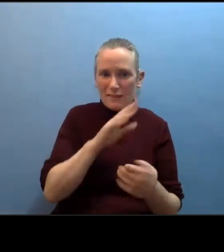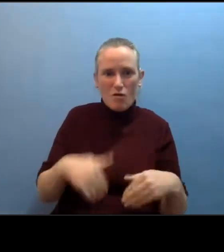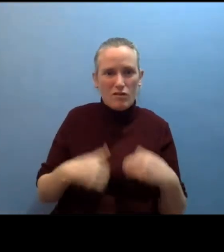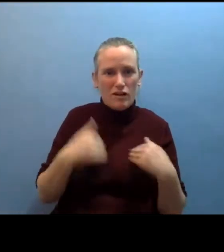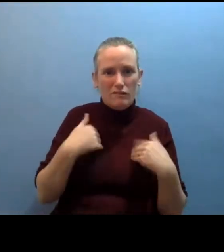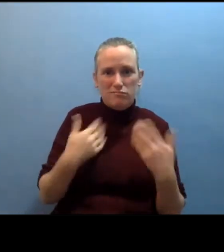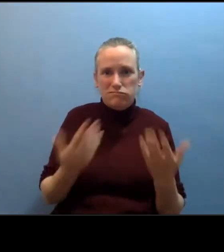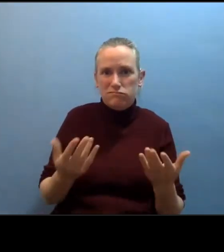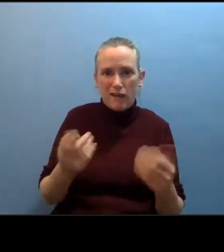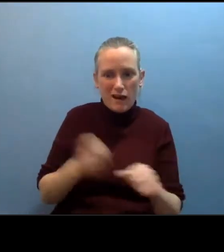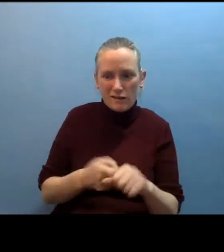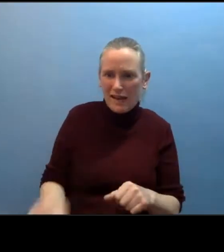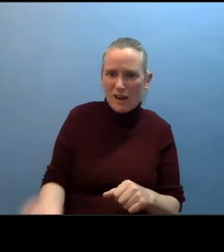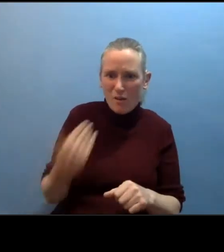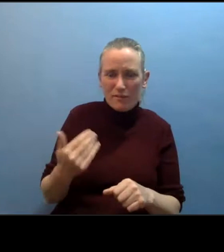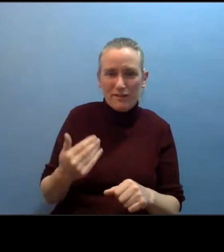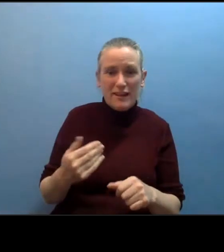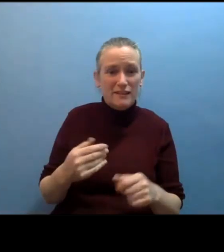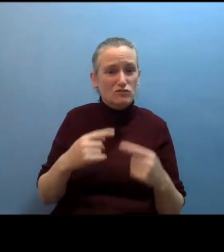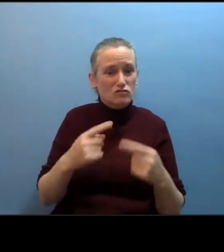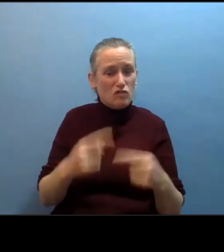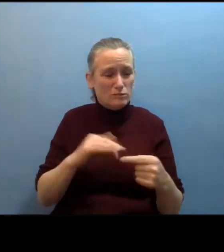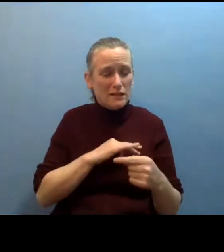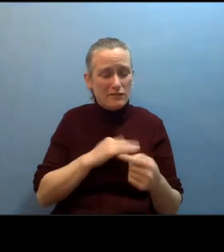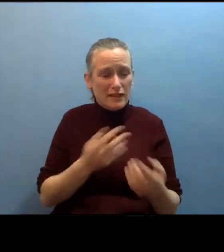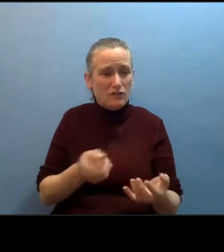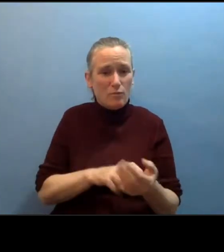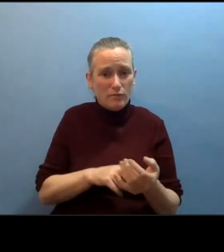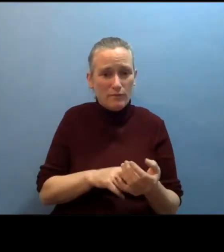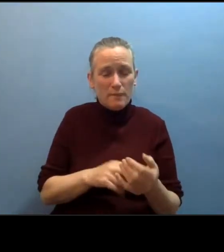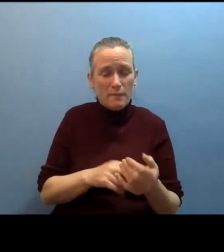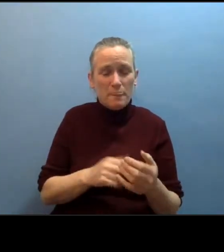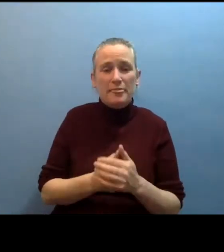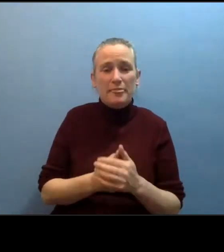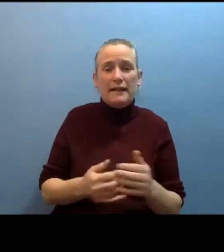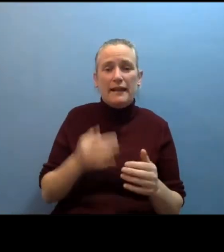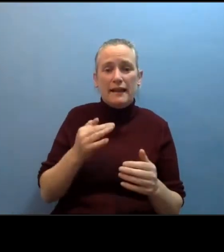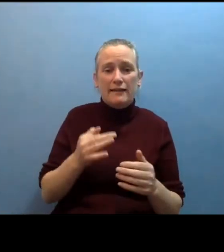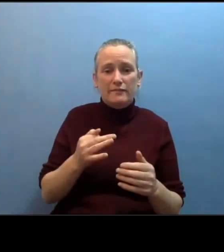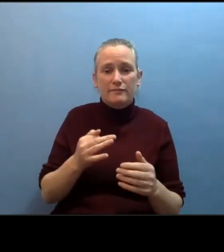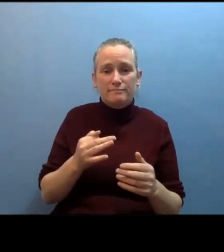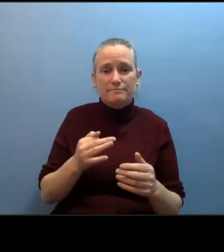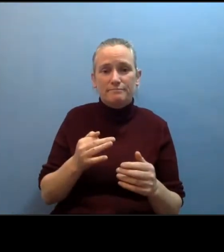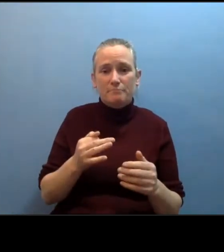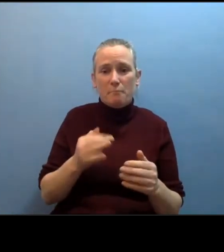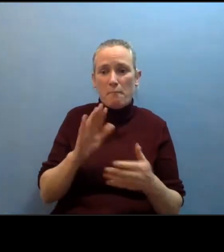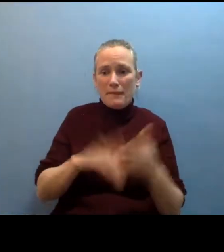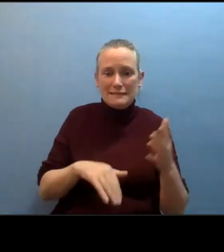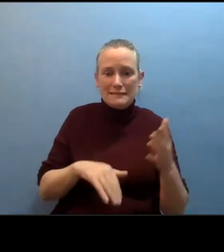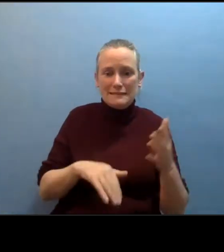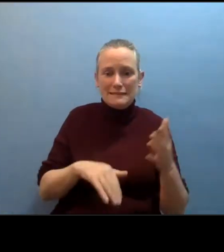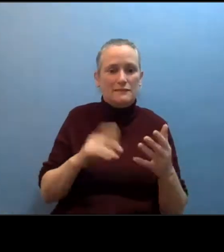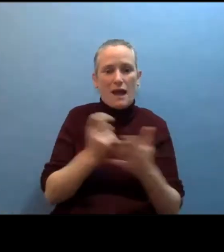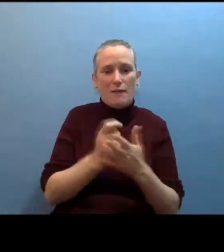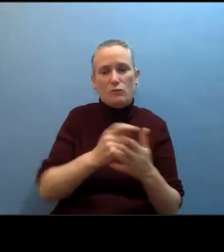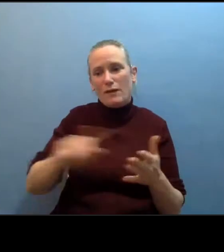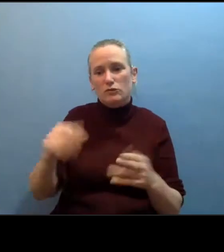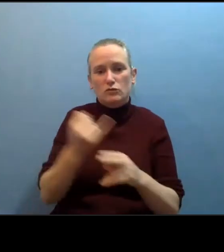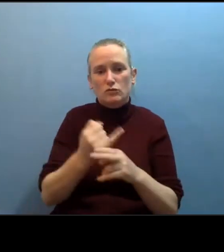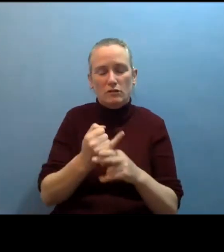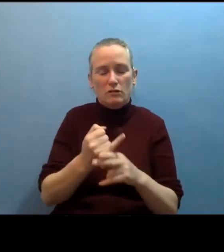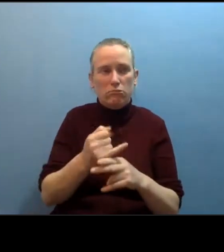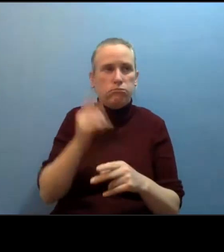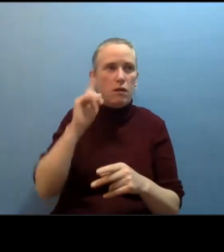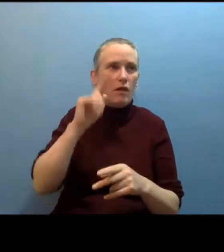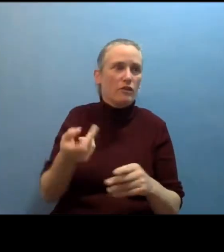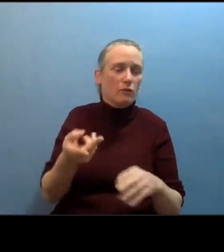He struggles to actually get out of bed and get on with the day. If it gets past the time for school, he gets really frustrated with himself and turns over and goes back to sleep, and often won't